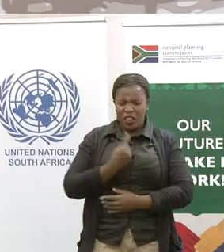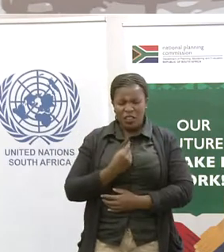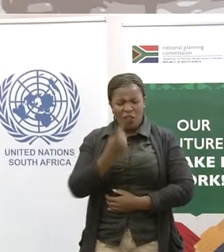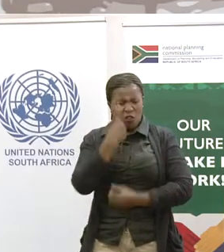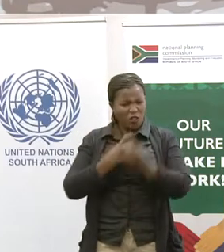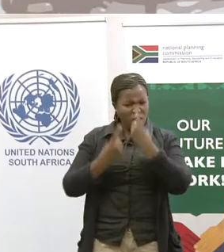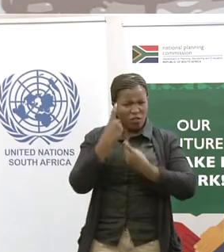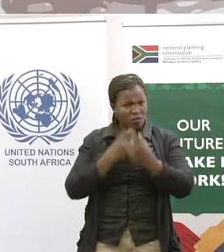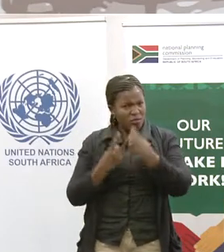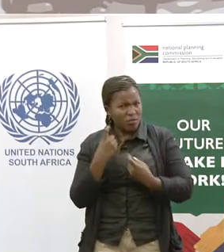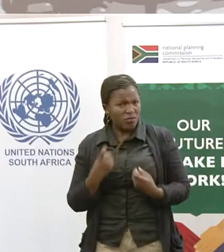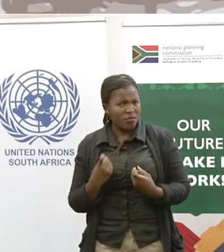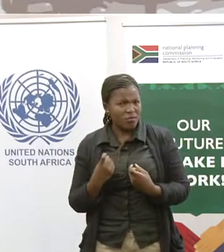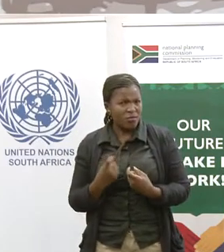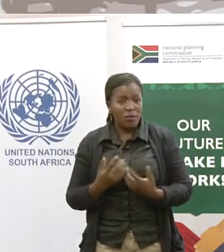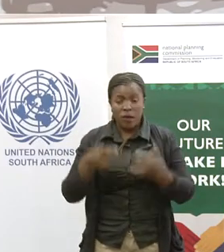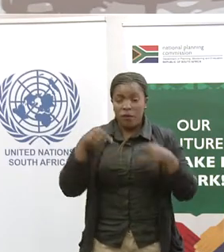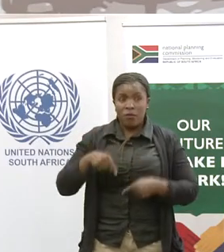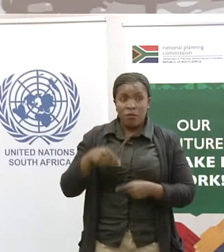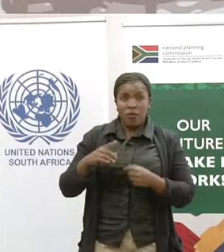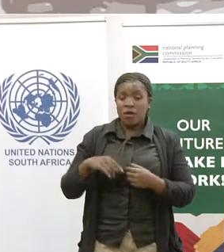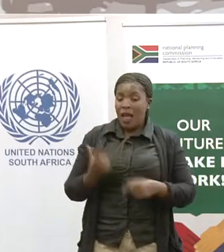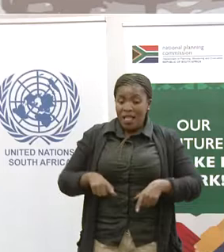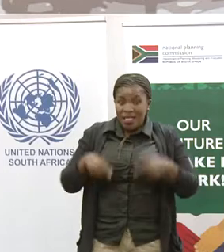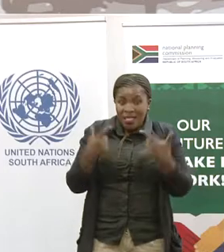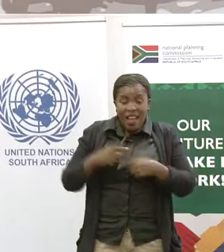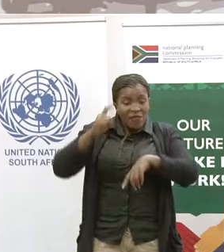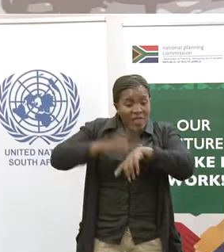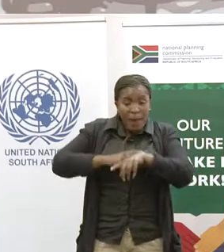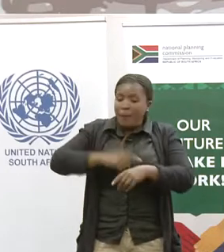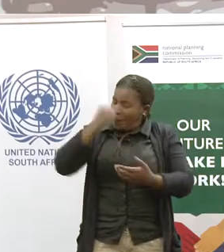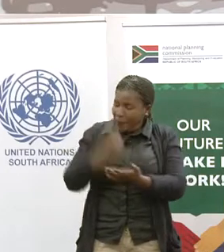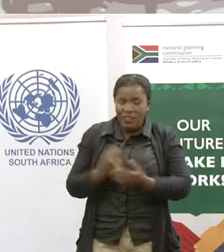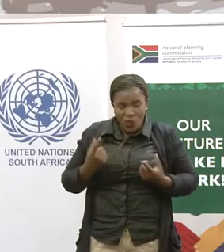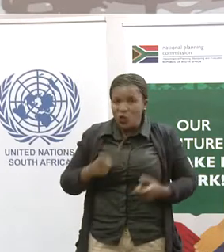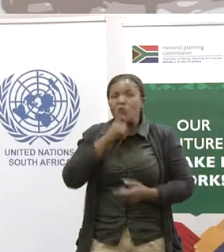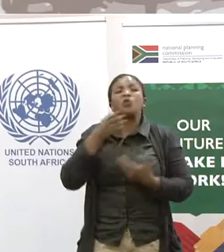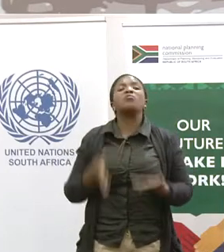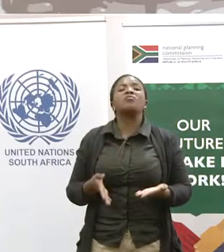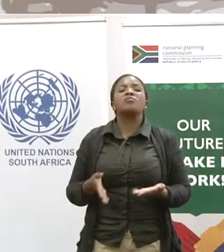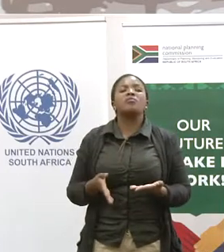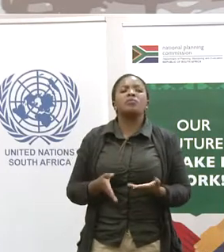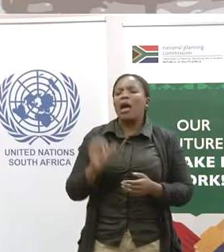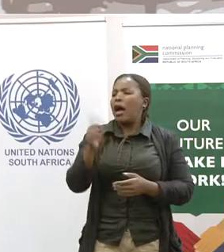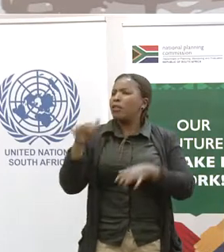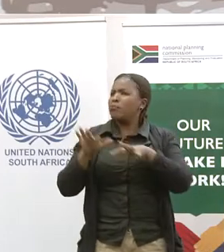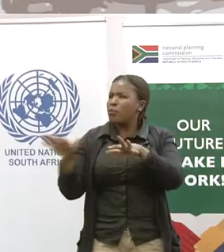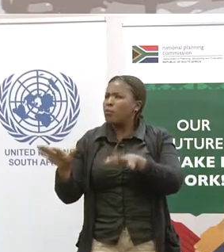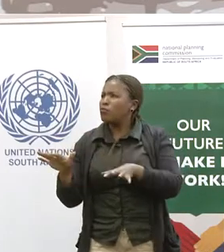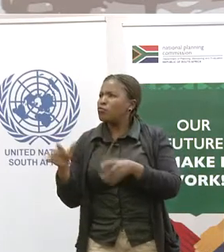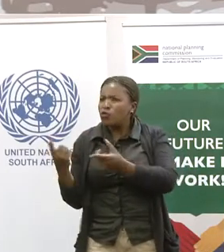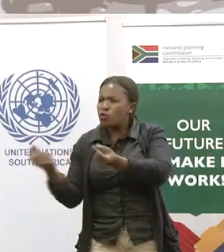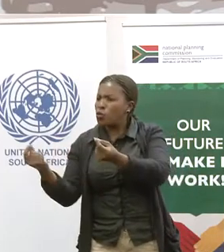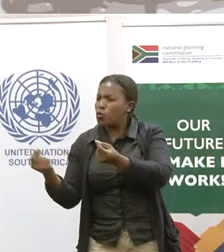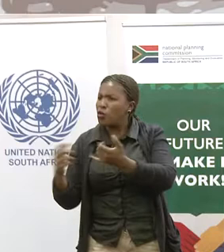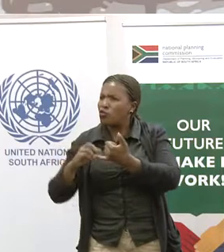ourselves questions. This is once in a lifetime, I believe. To walk in someone else's shoes. So let's use